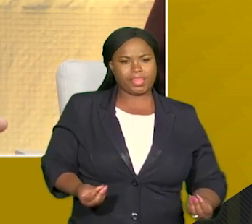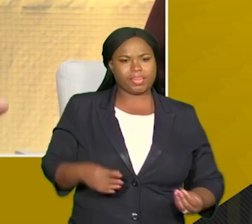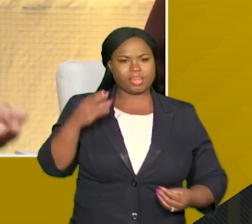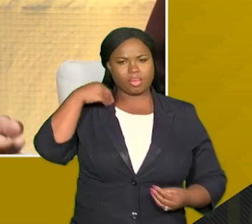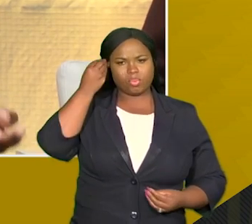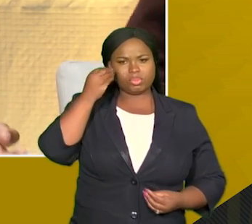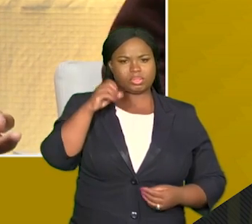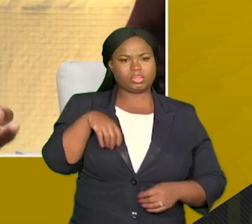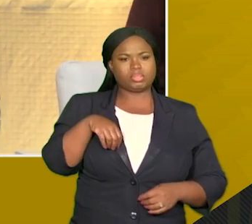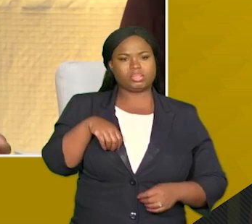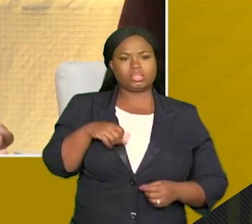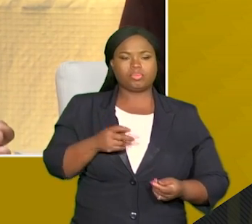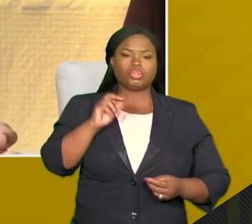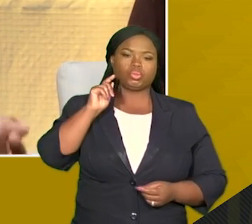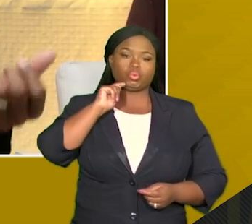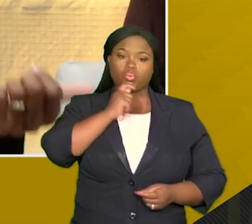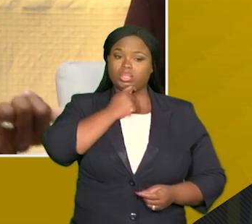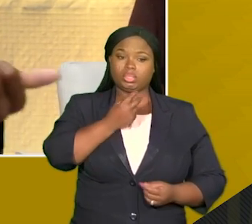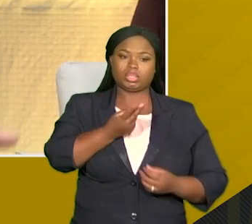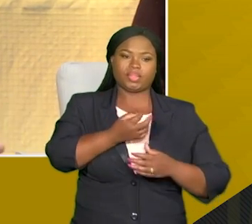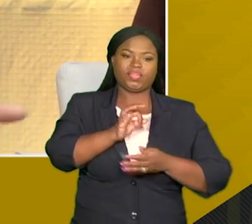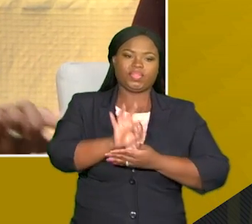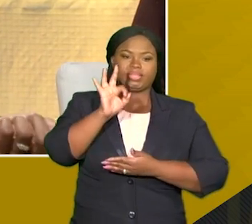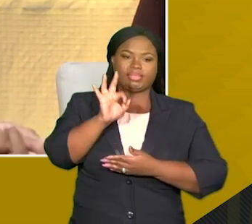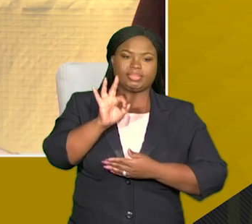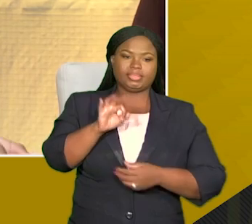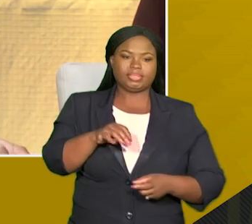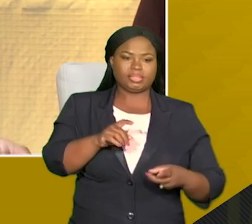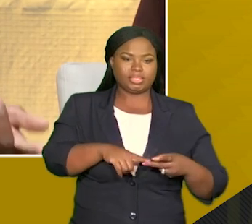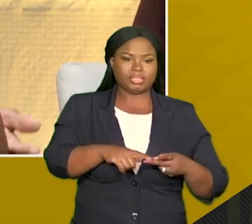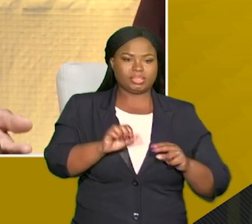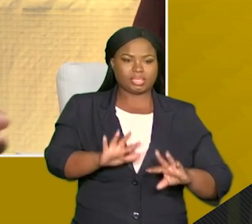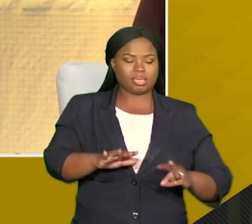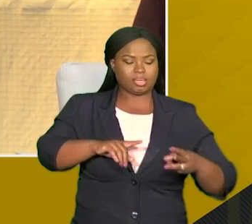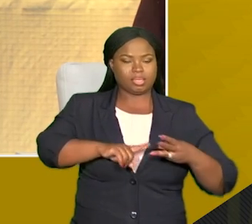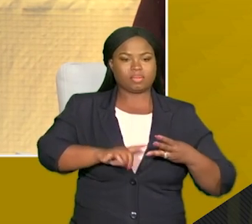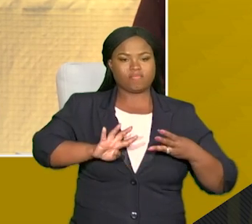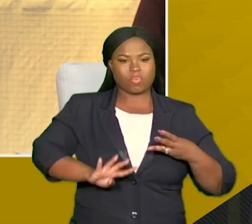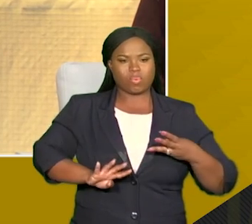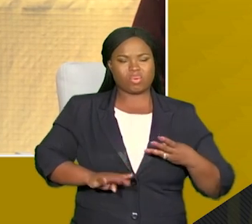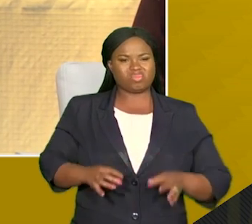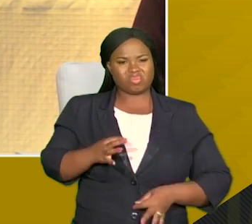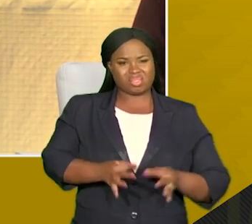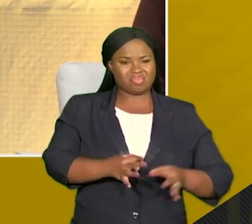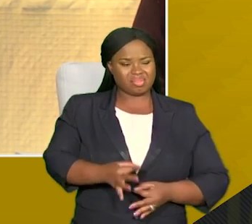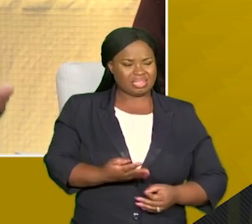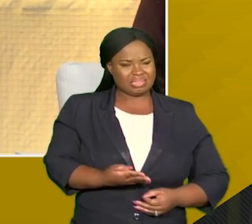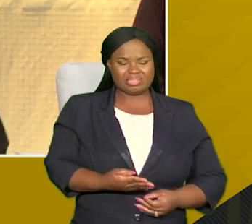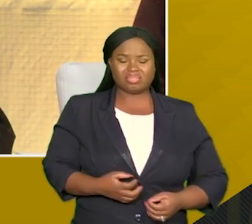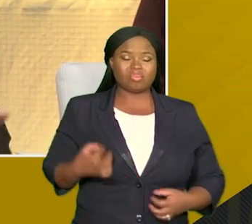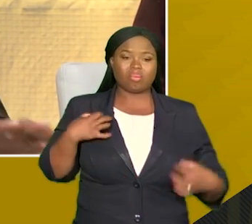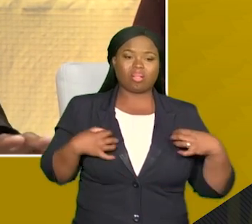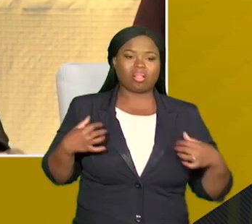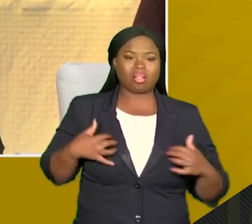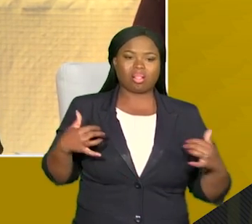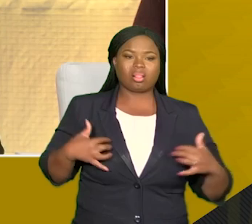is 13, two, they are twins, they're 13, and the other one is 10, the other one is 4. So having to explain to them these things is very traumatic, but I